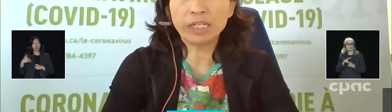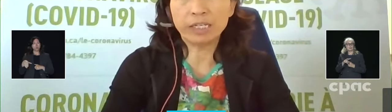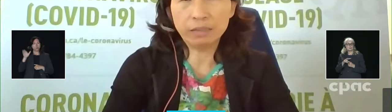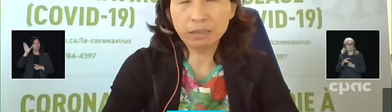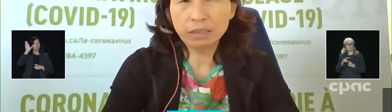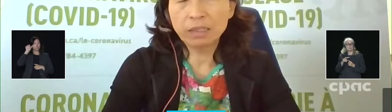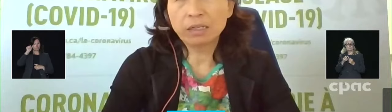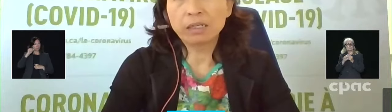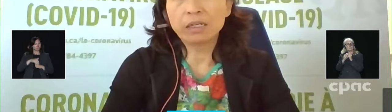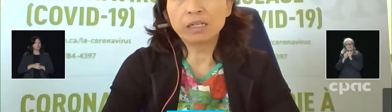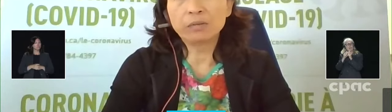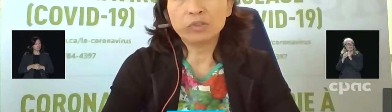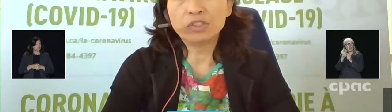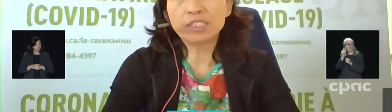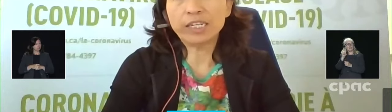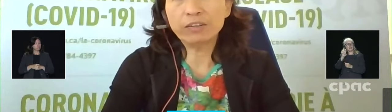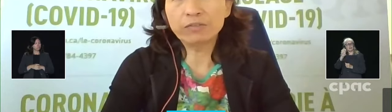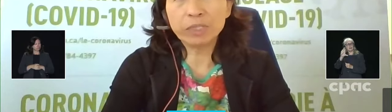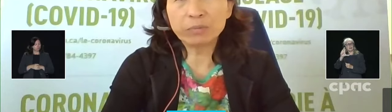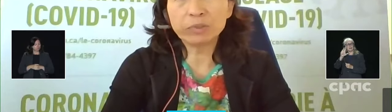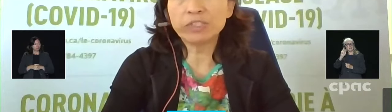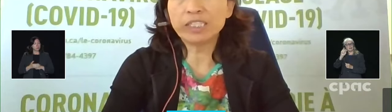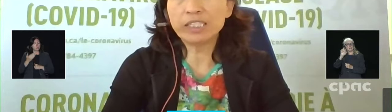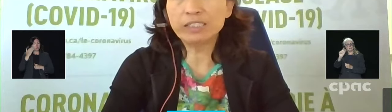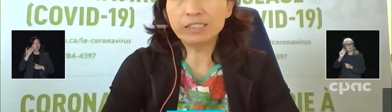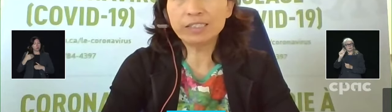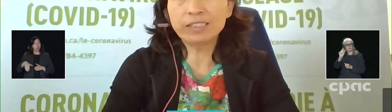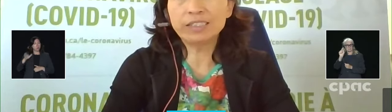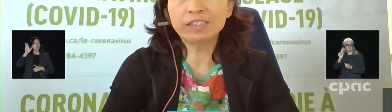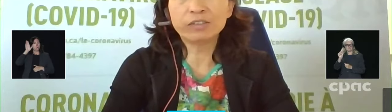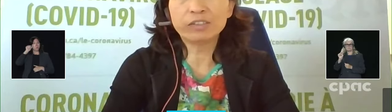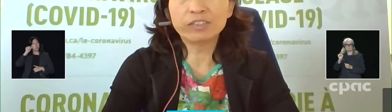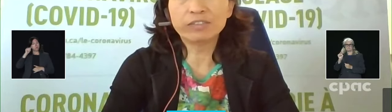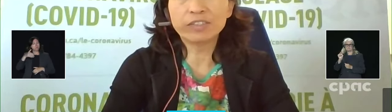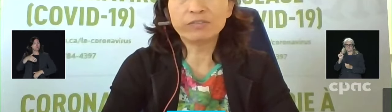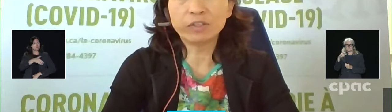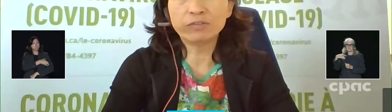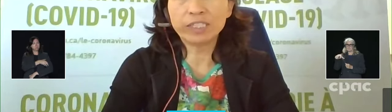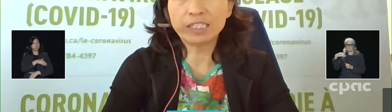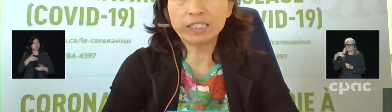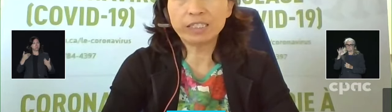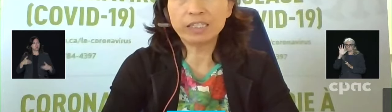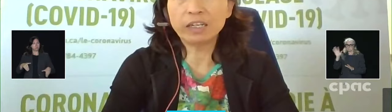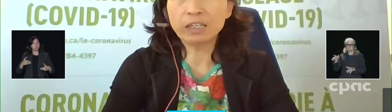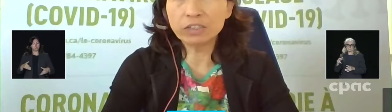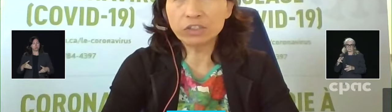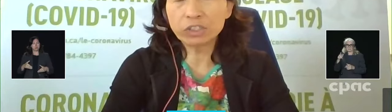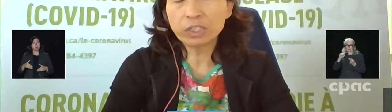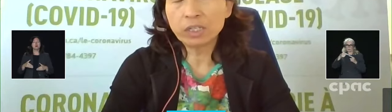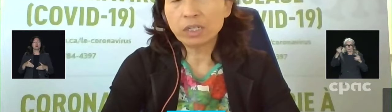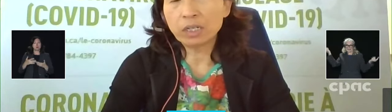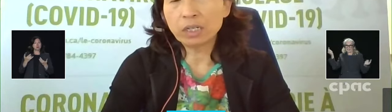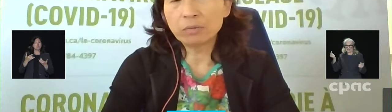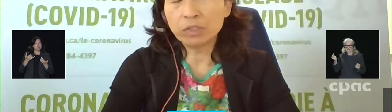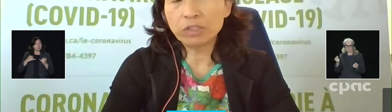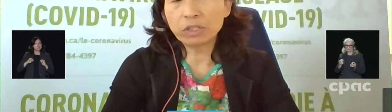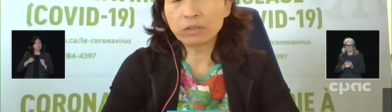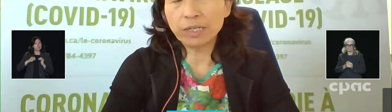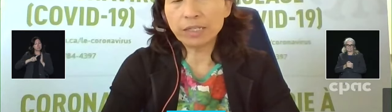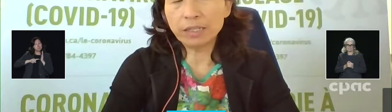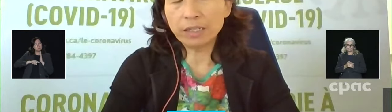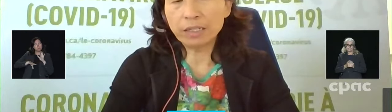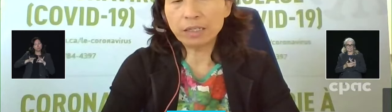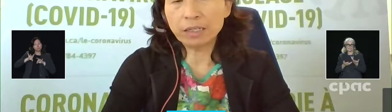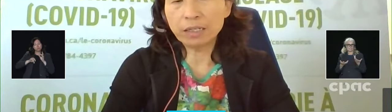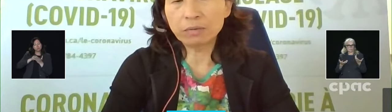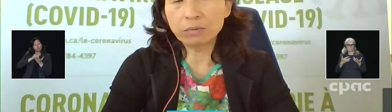We've known that. Just how formidable it is still sort of evolving in knowledge.